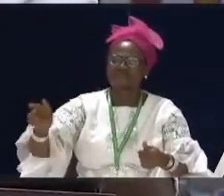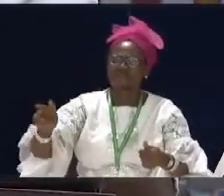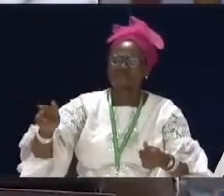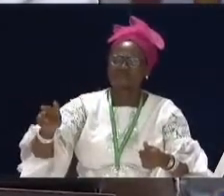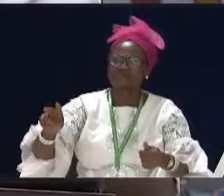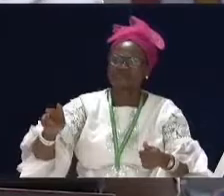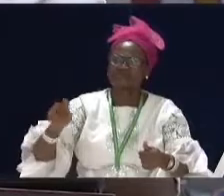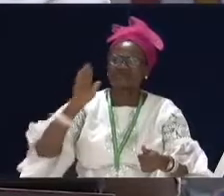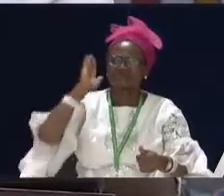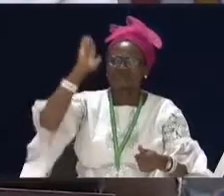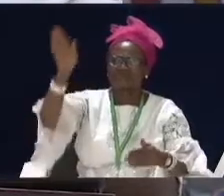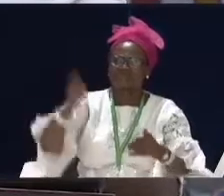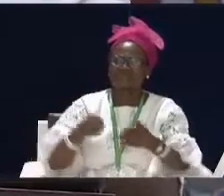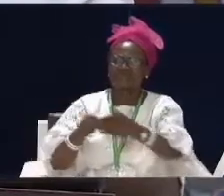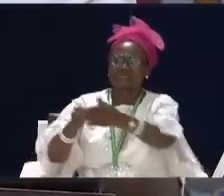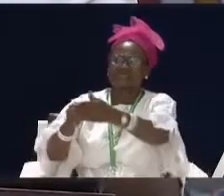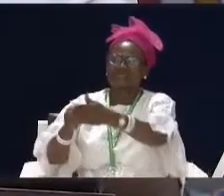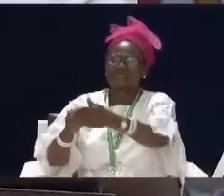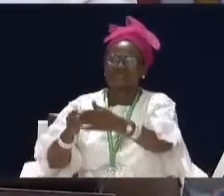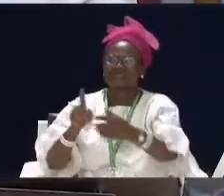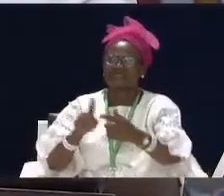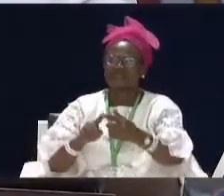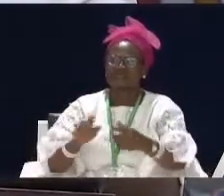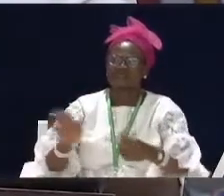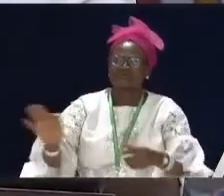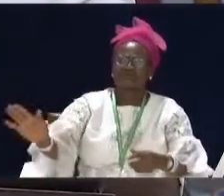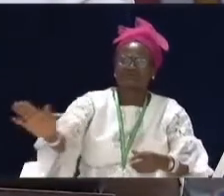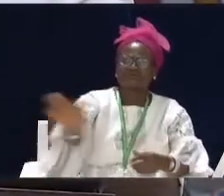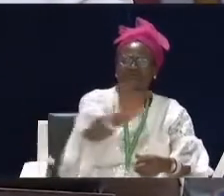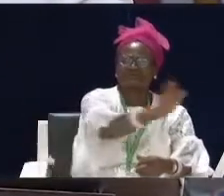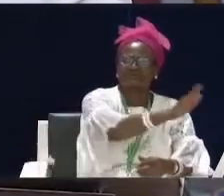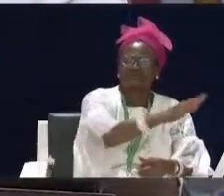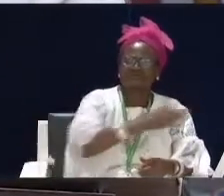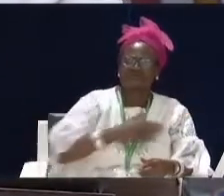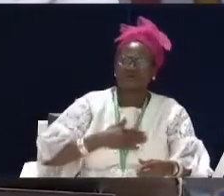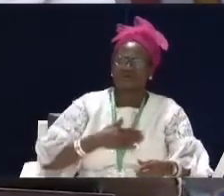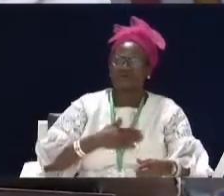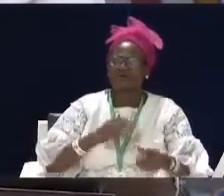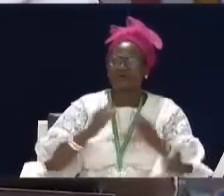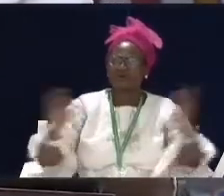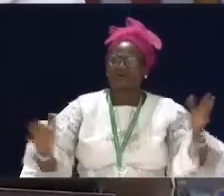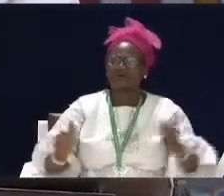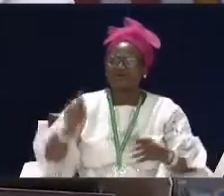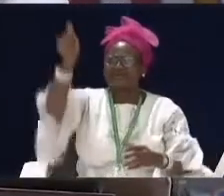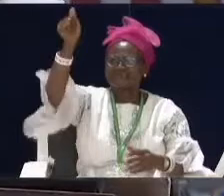will lead to your biggest testimonies in 2023.